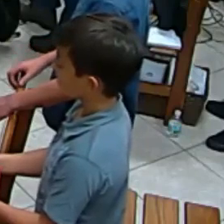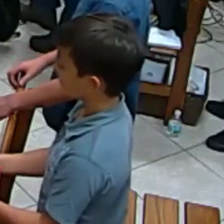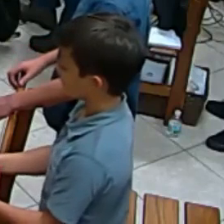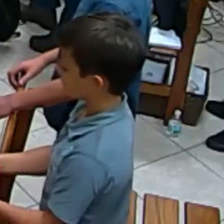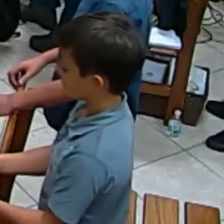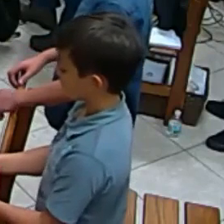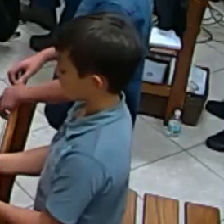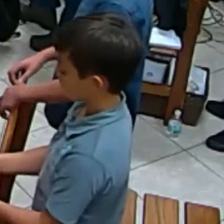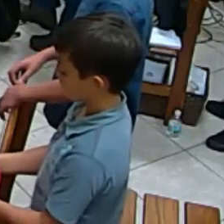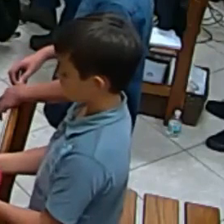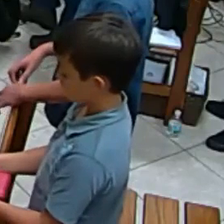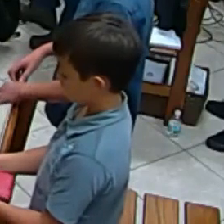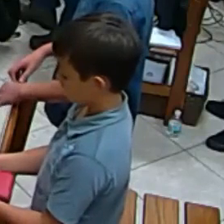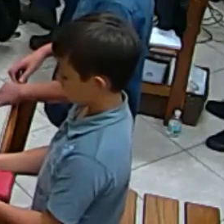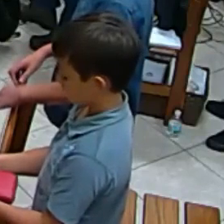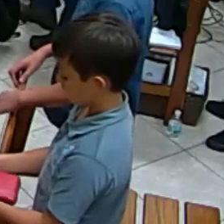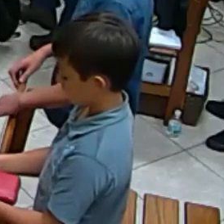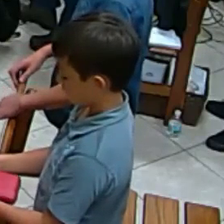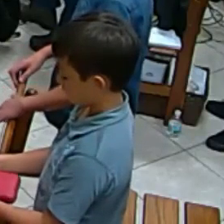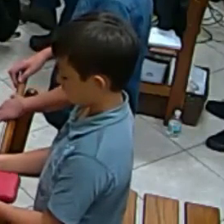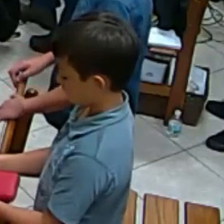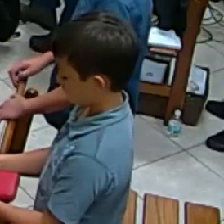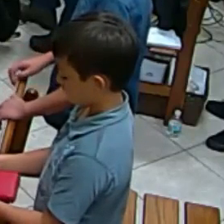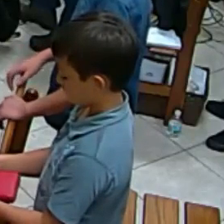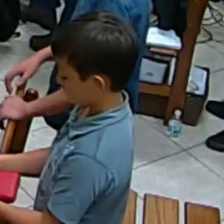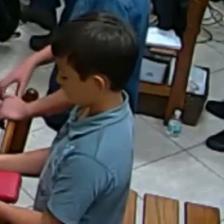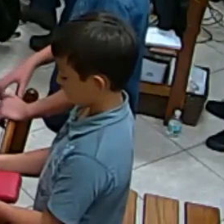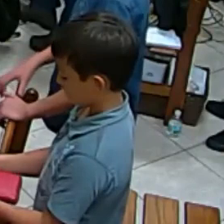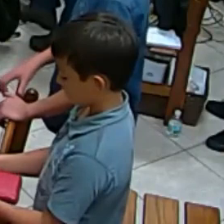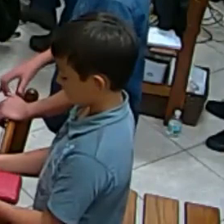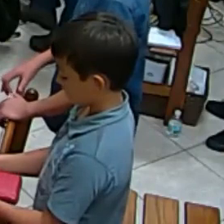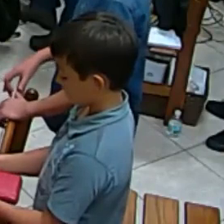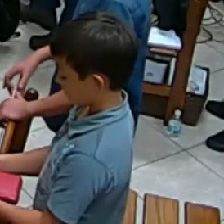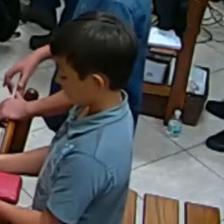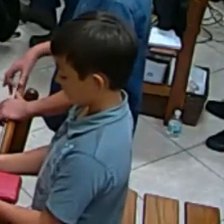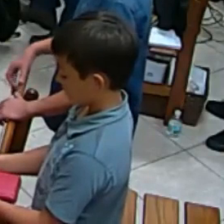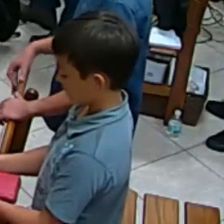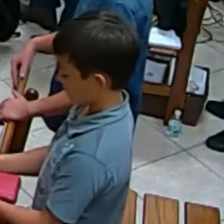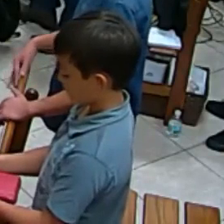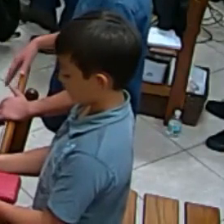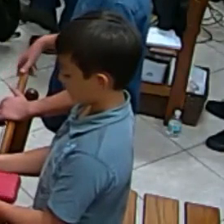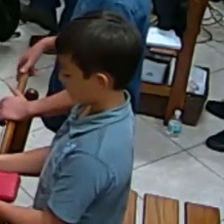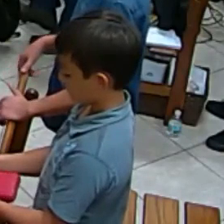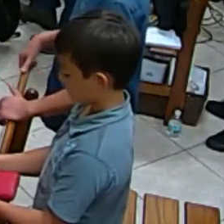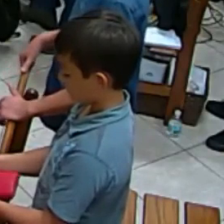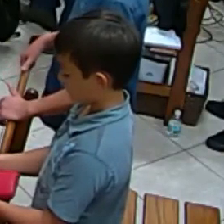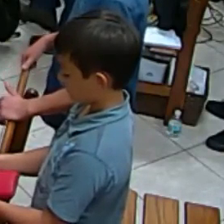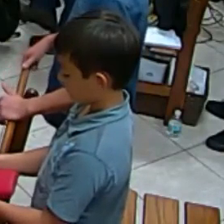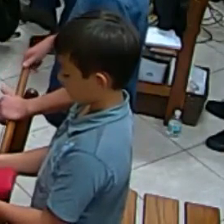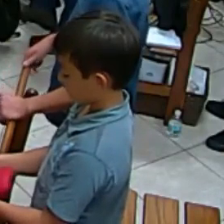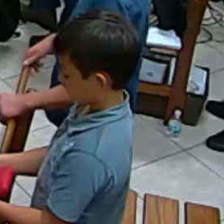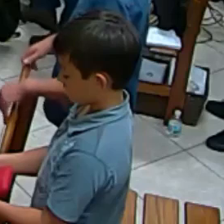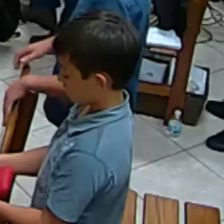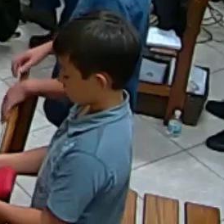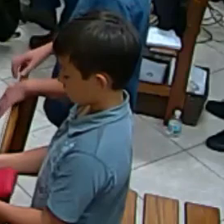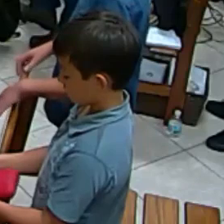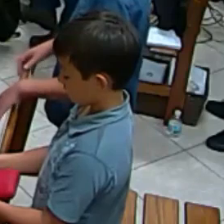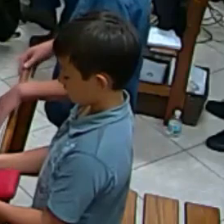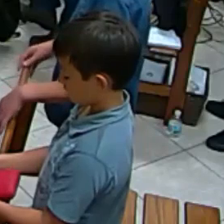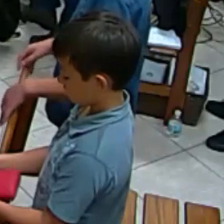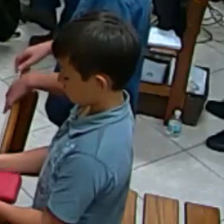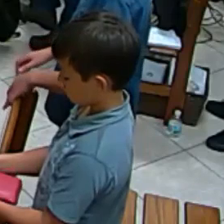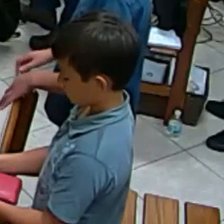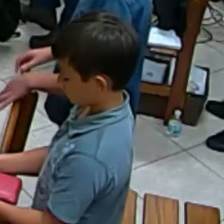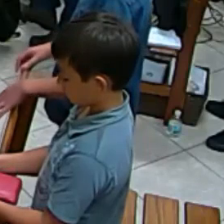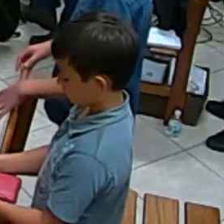as Christians and as servant in the morning. We also need to pray to the Lord so that we may have strength and we may